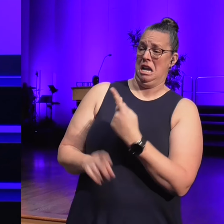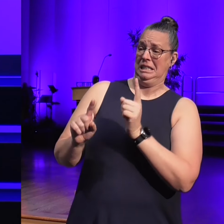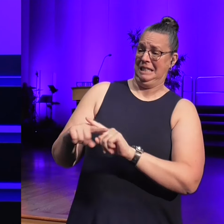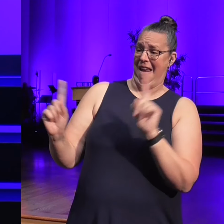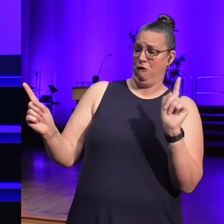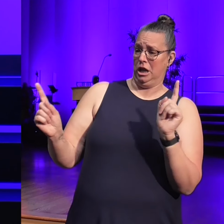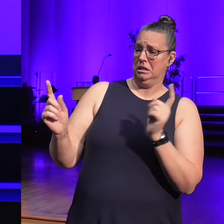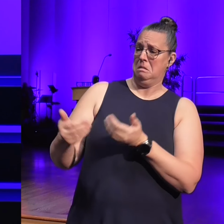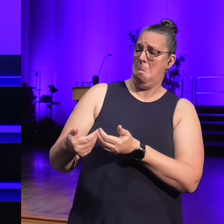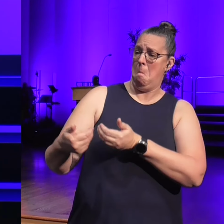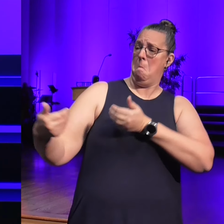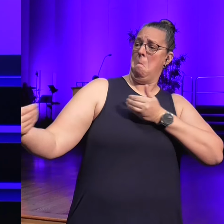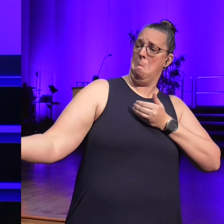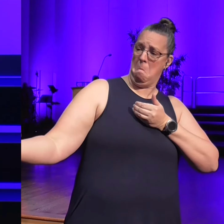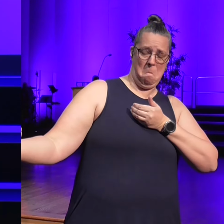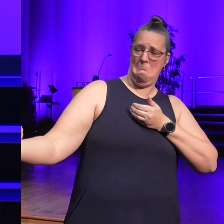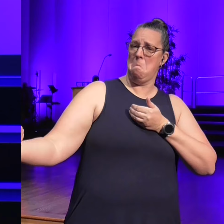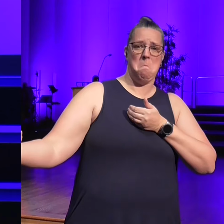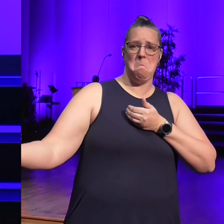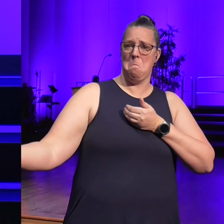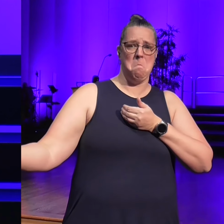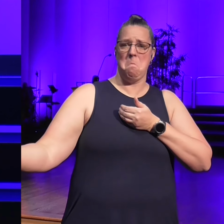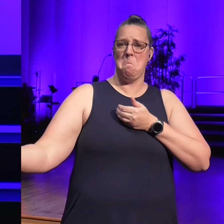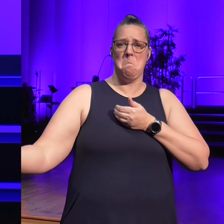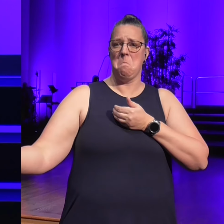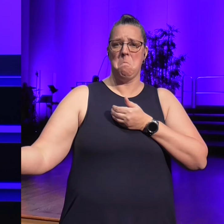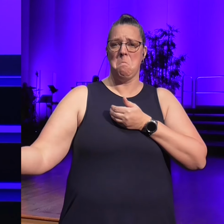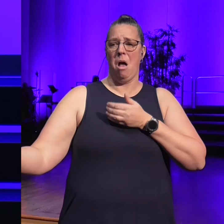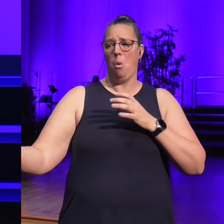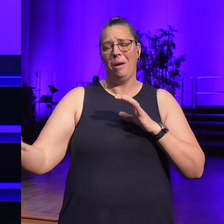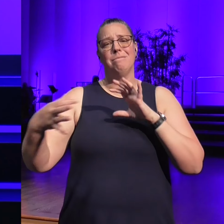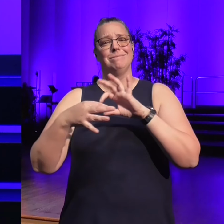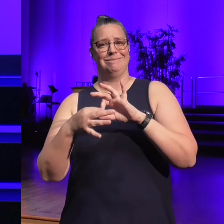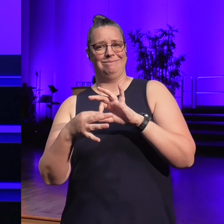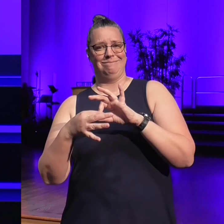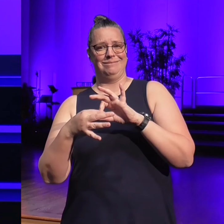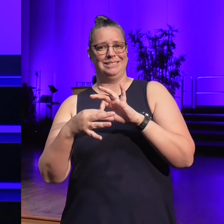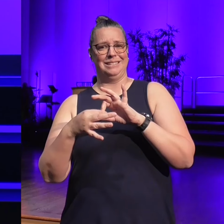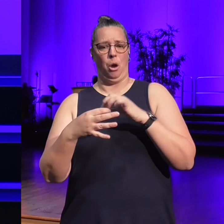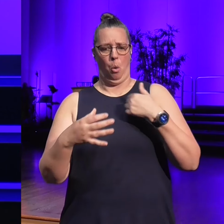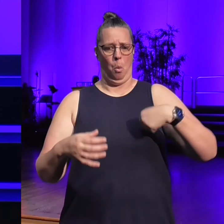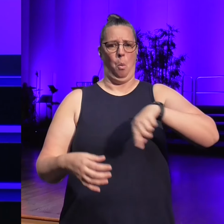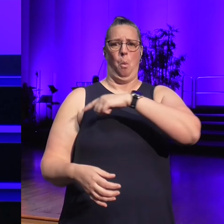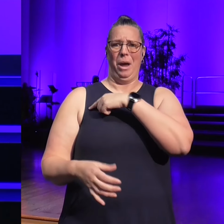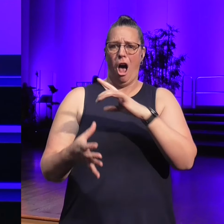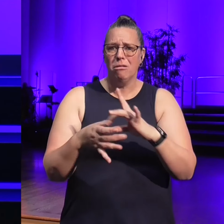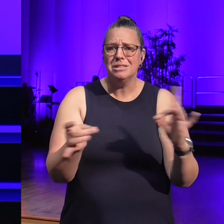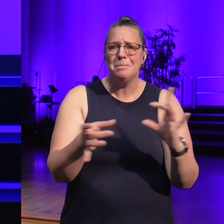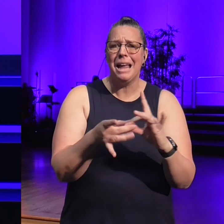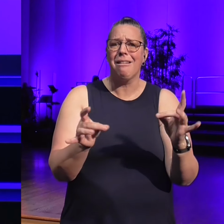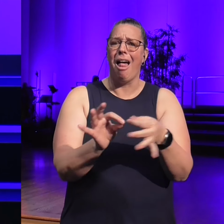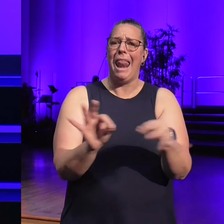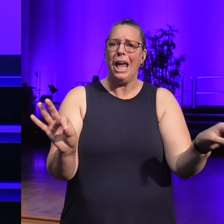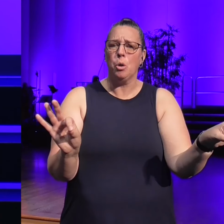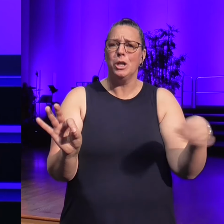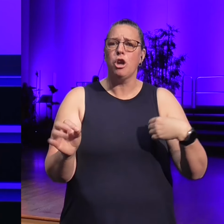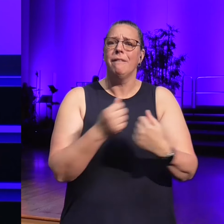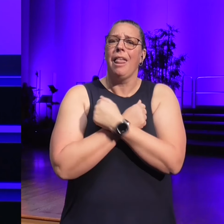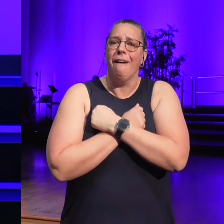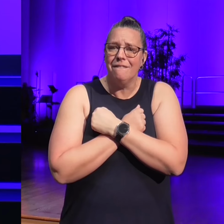oneness, our differences are greatly diminished when we all speak the same language, love. For